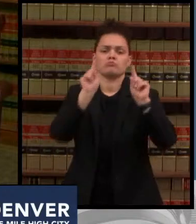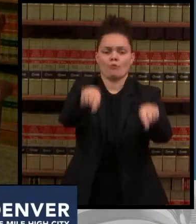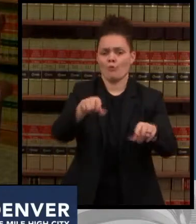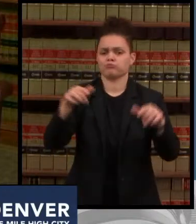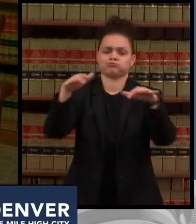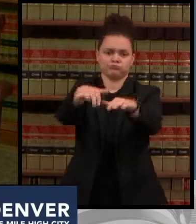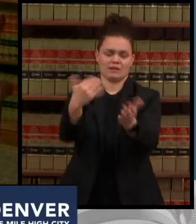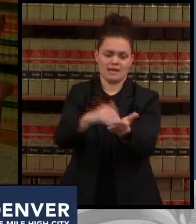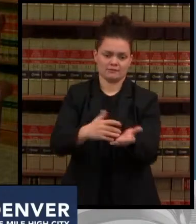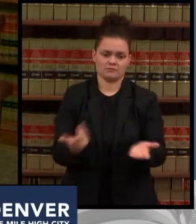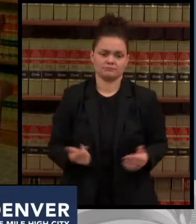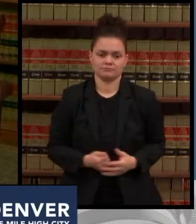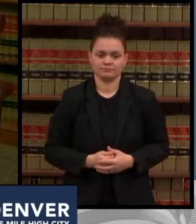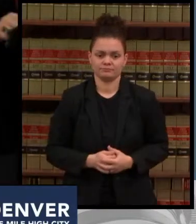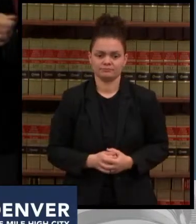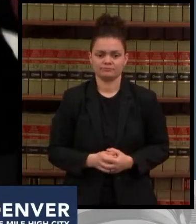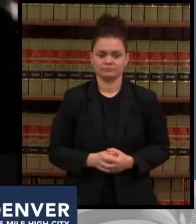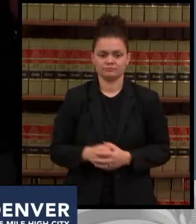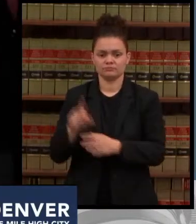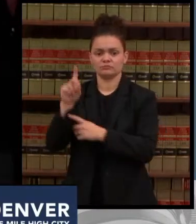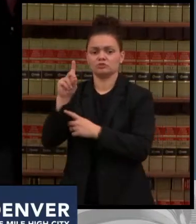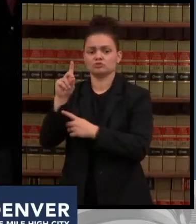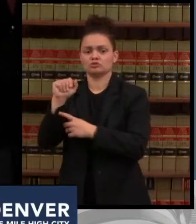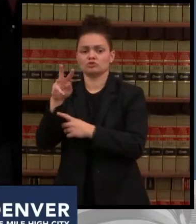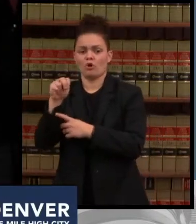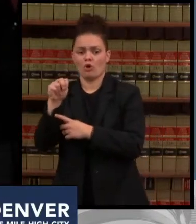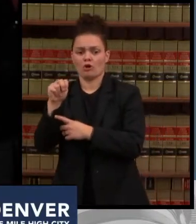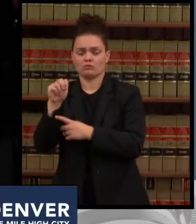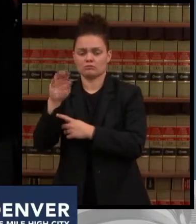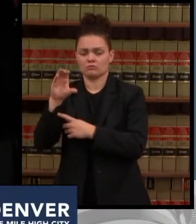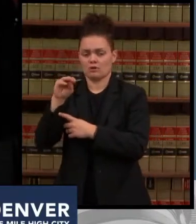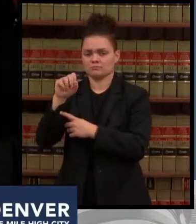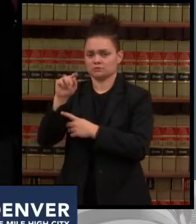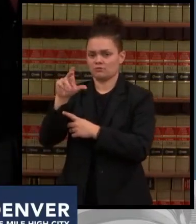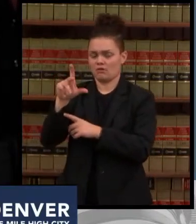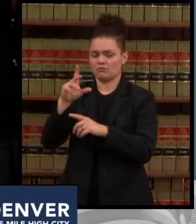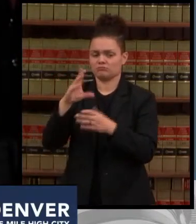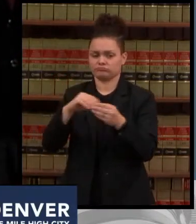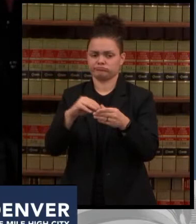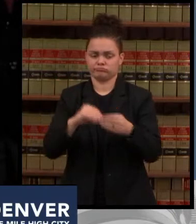Dawn Comstock, Jefferson County Public Health. Jefferson County also will be working